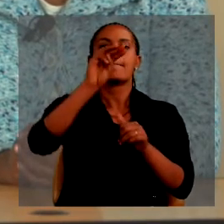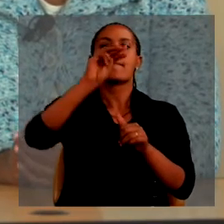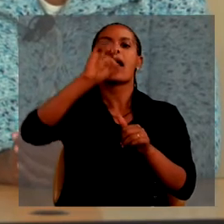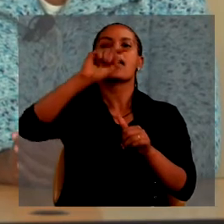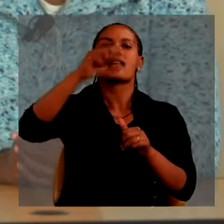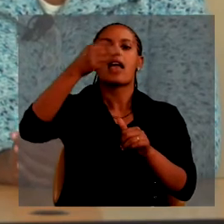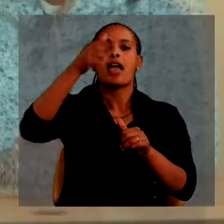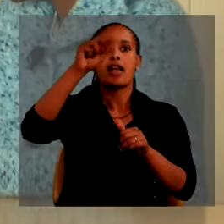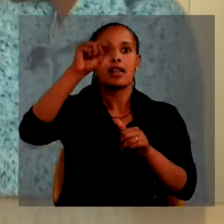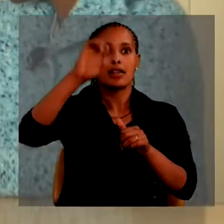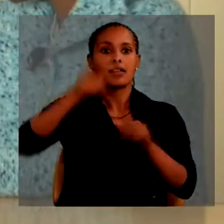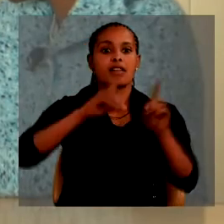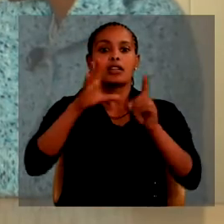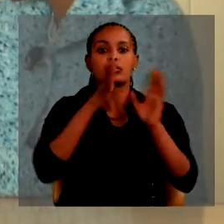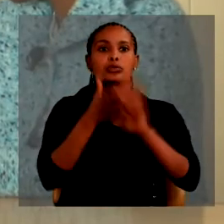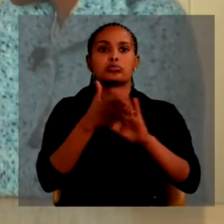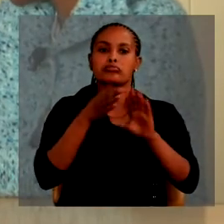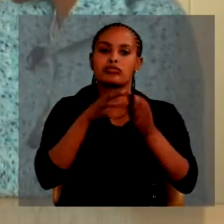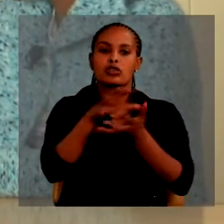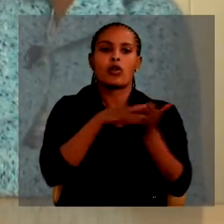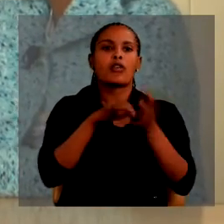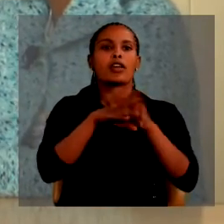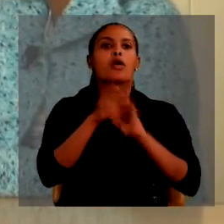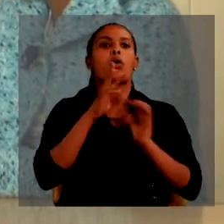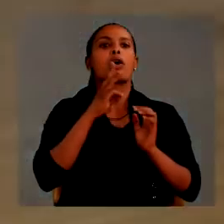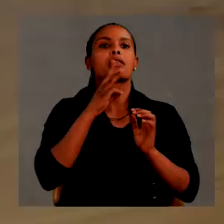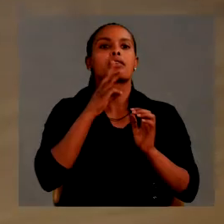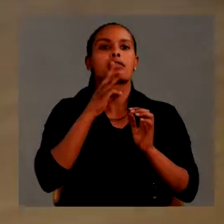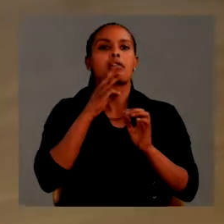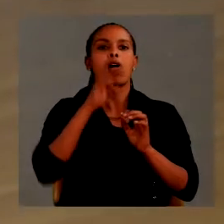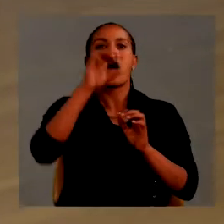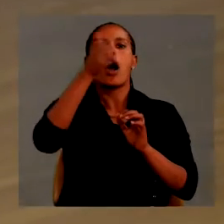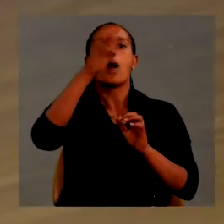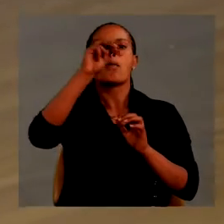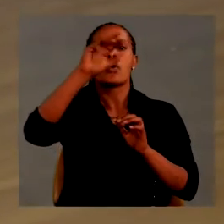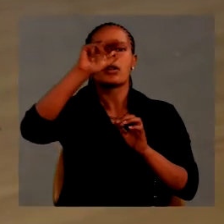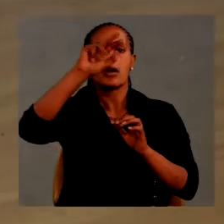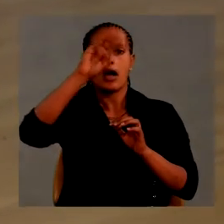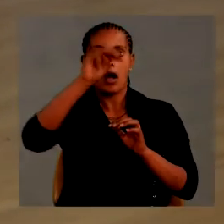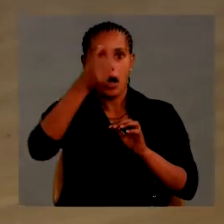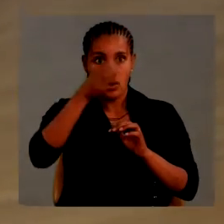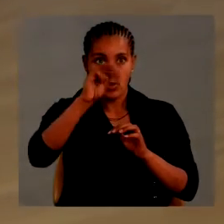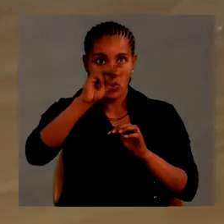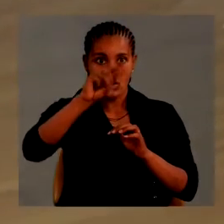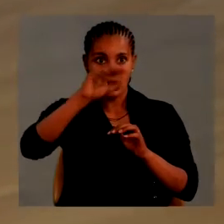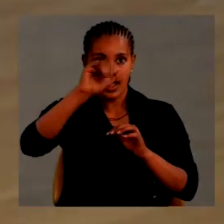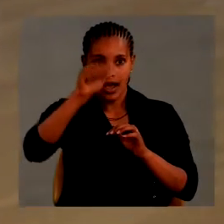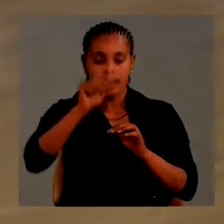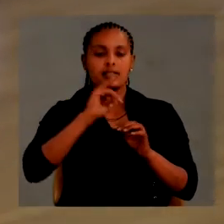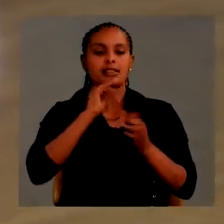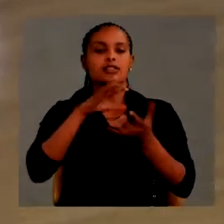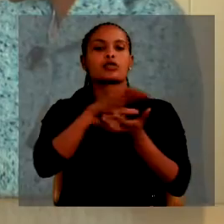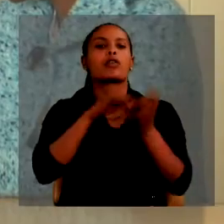not dissolve in water. Ammonia dissolves in water.